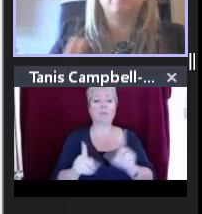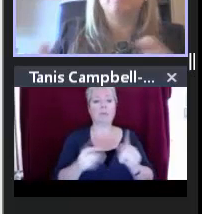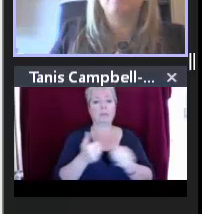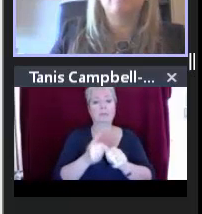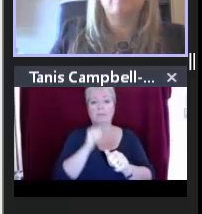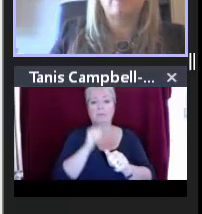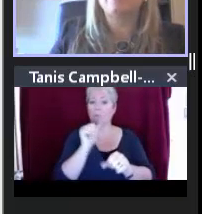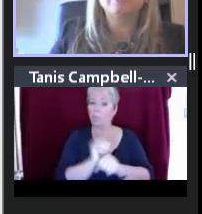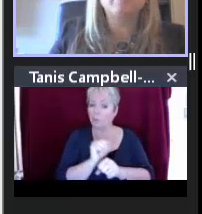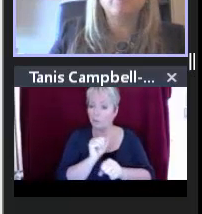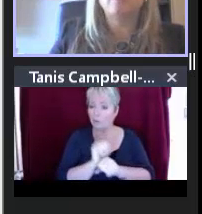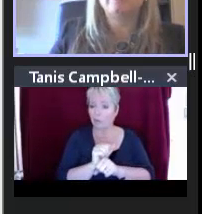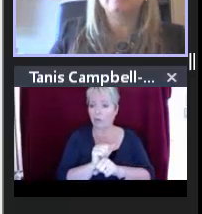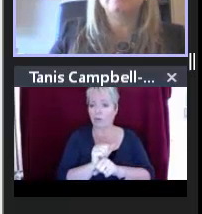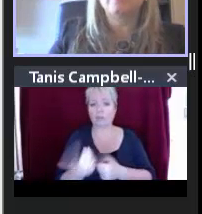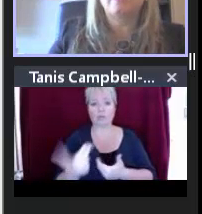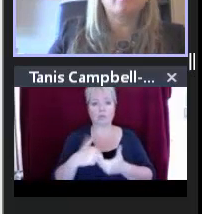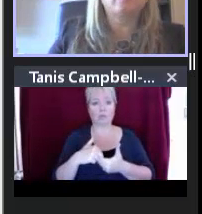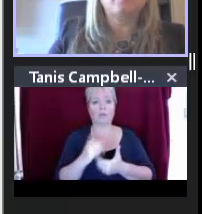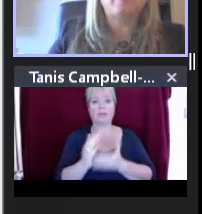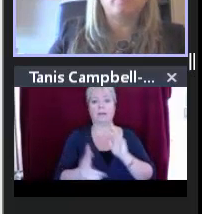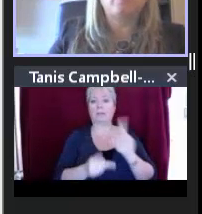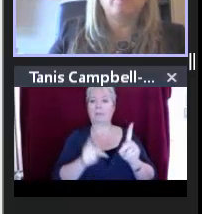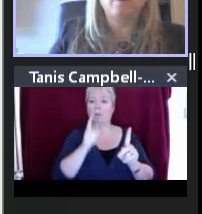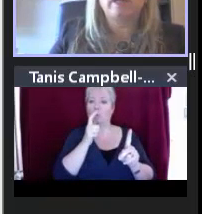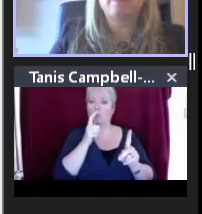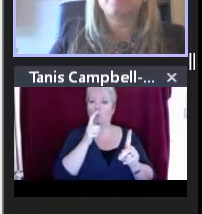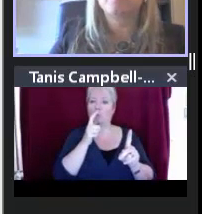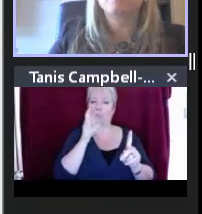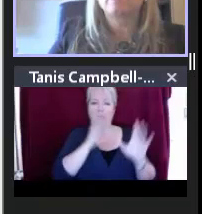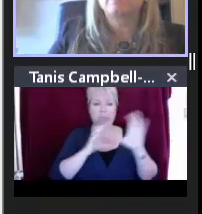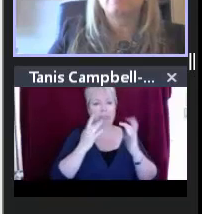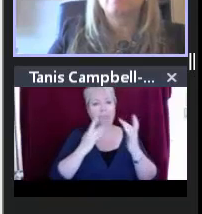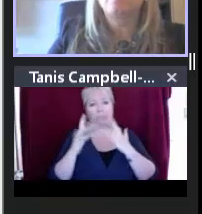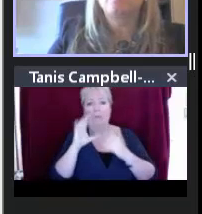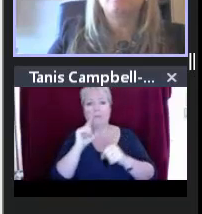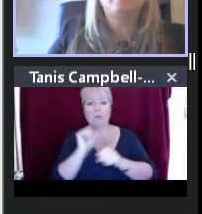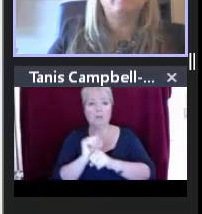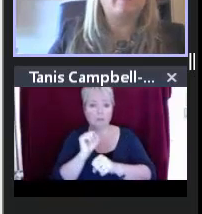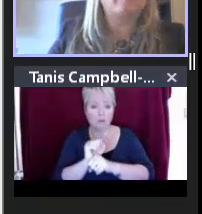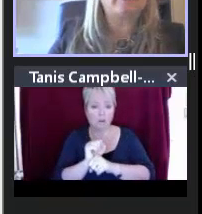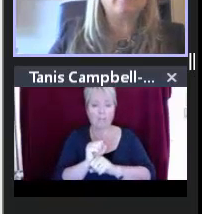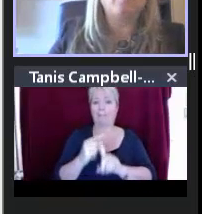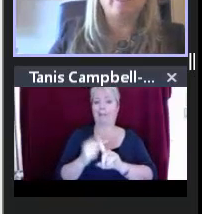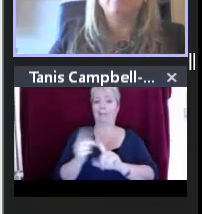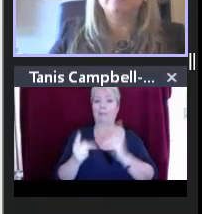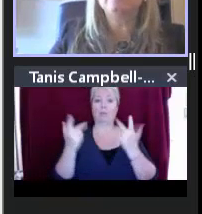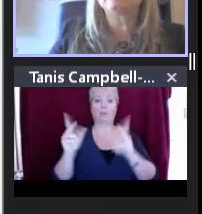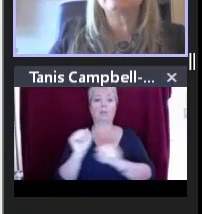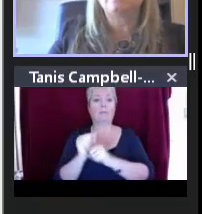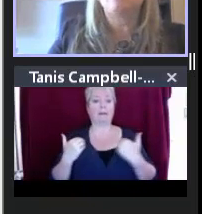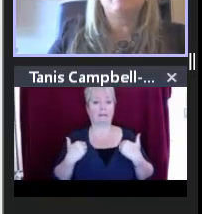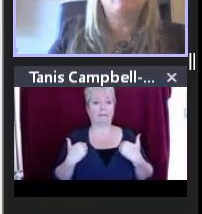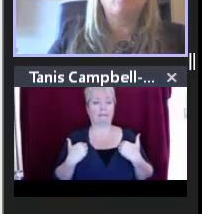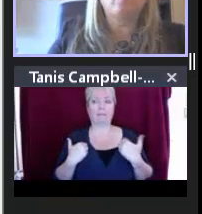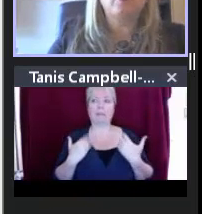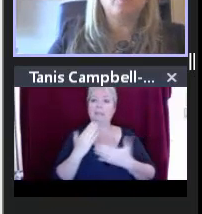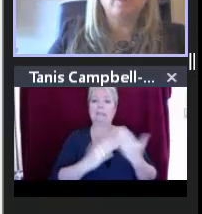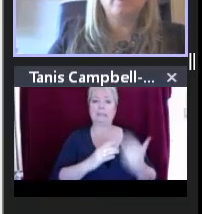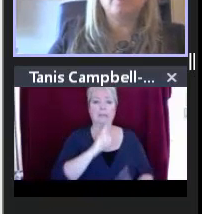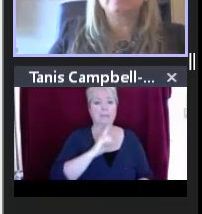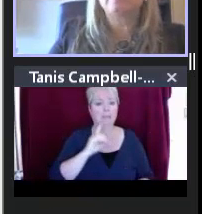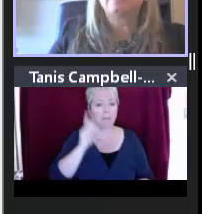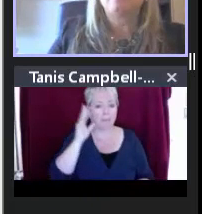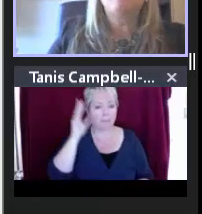people who are underemployed, and also people who are working. Where we have single parents, we have